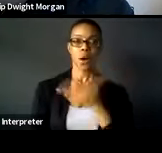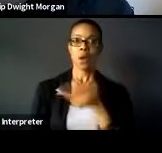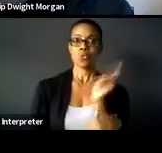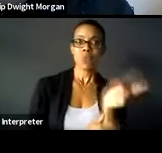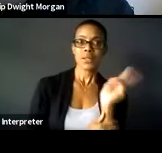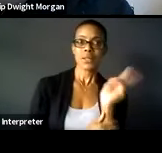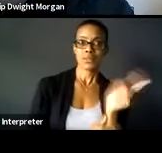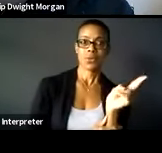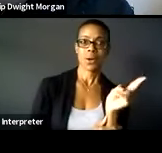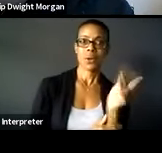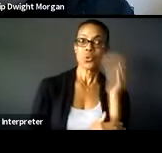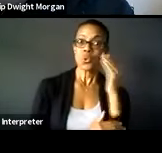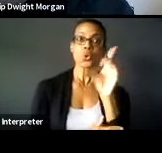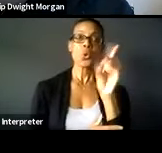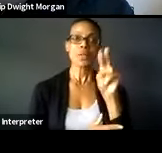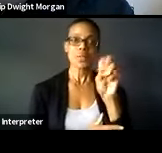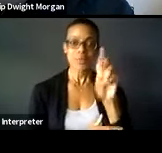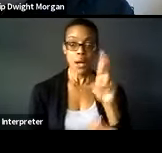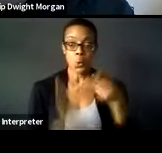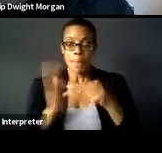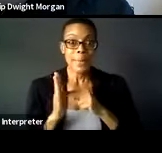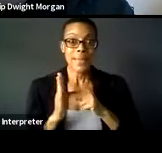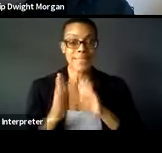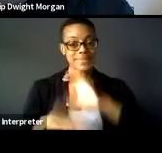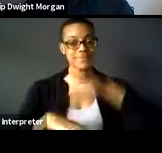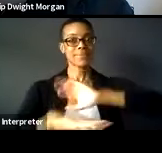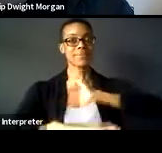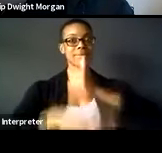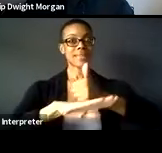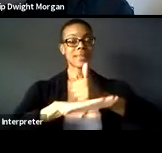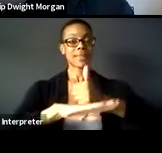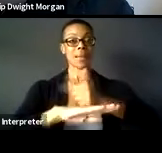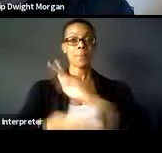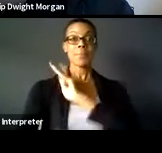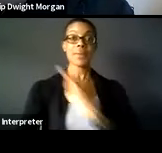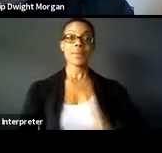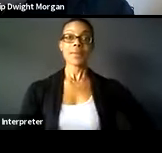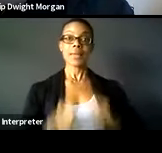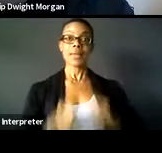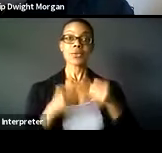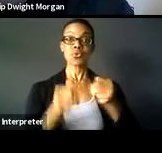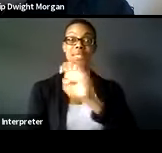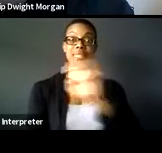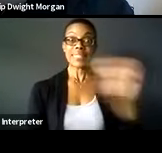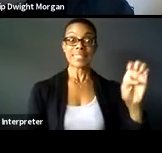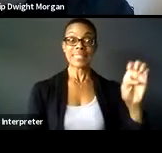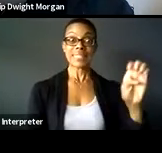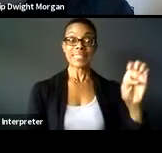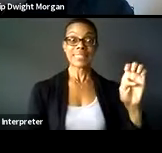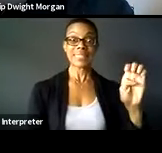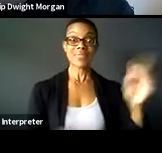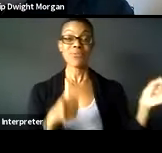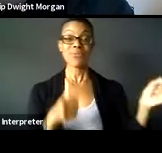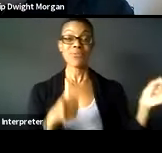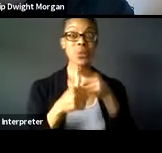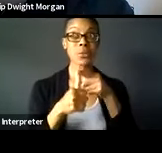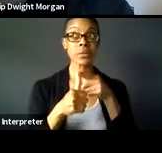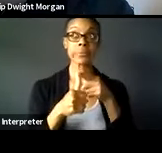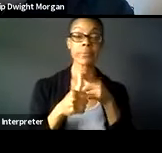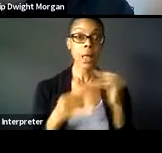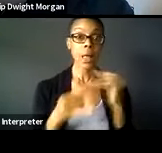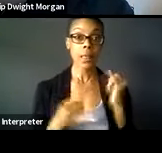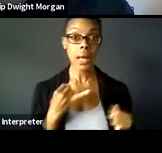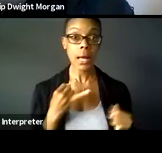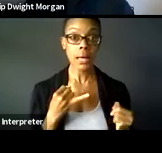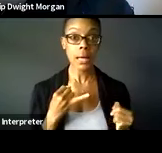Street East as one of the first and probably now the last Black run business, what do you want